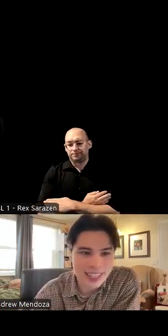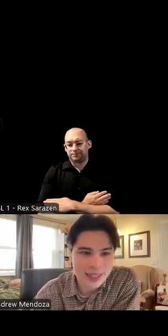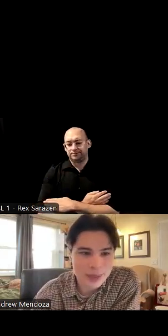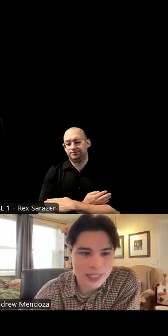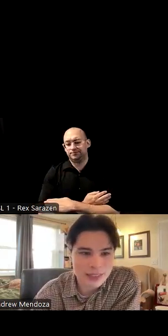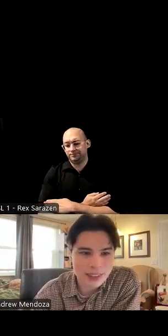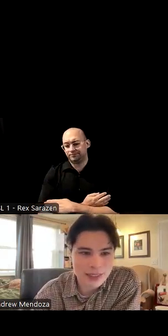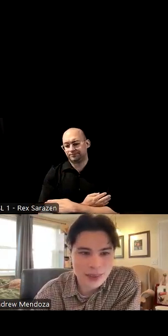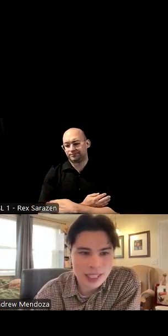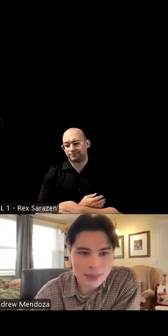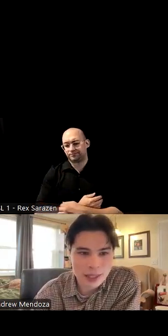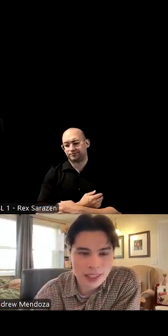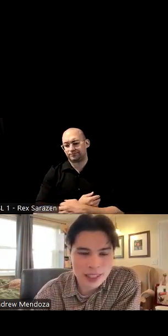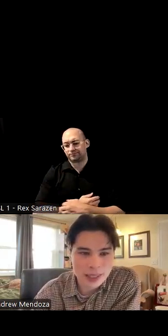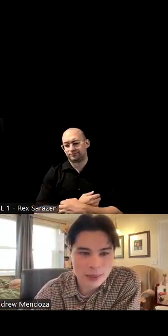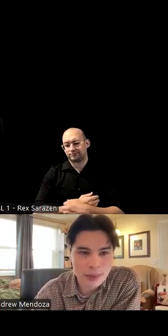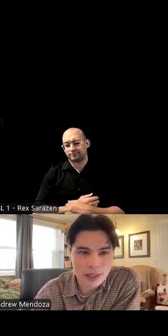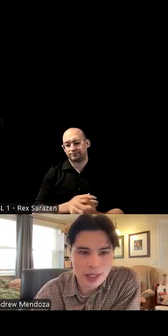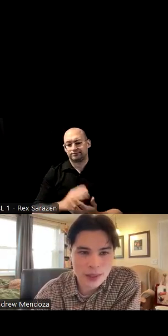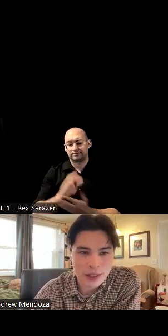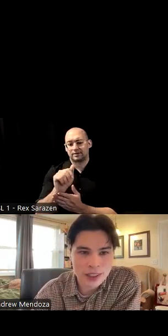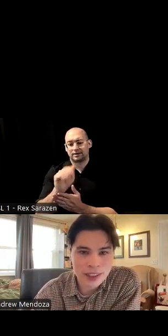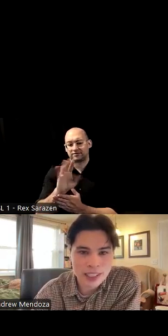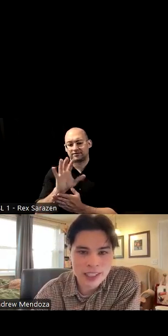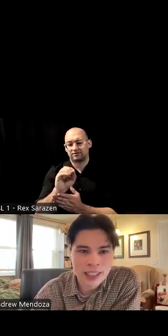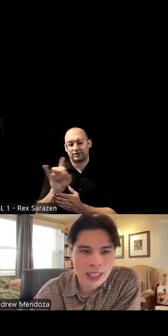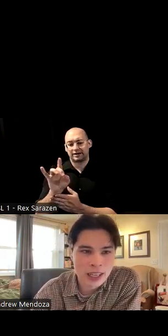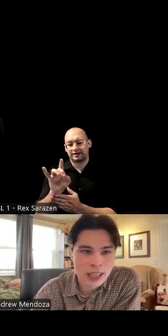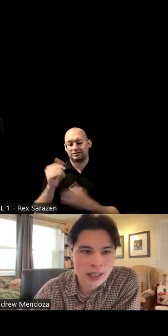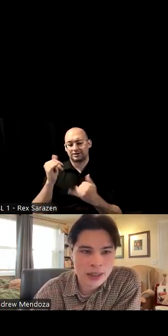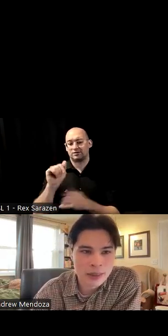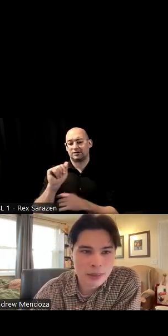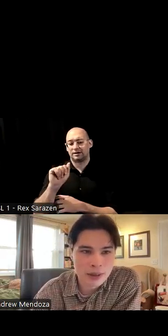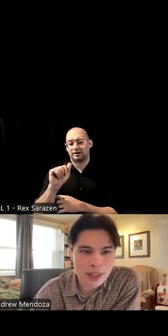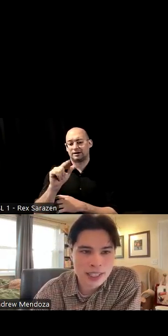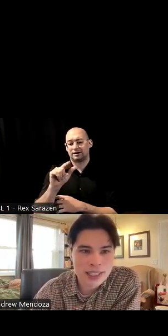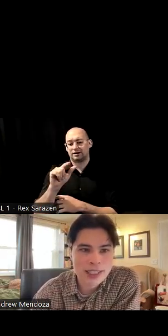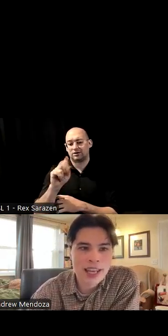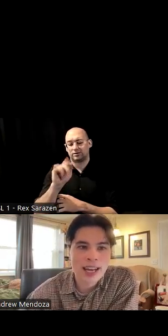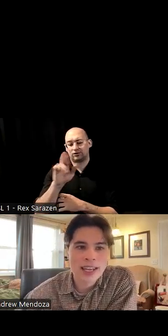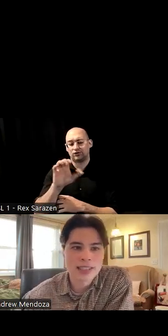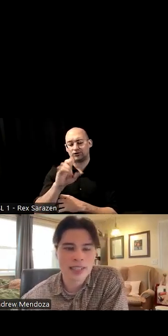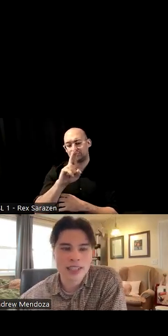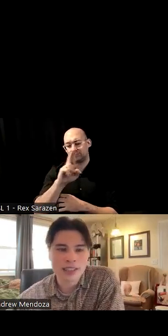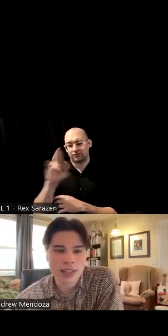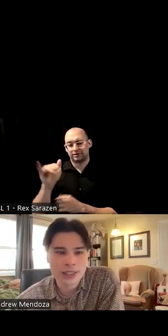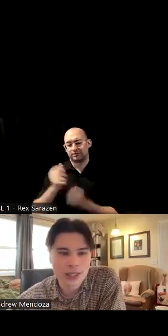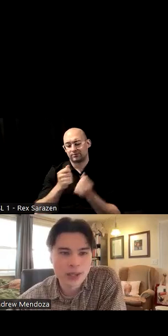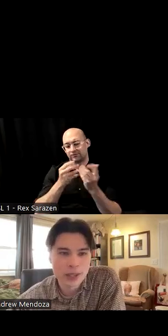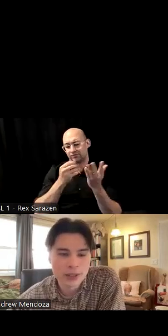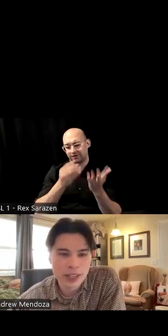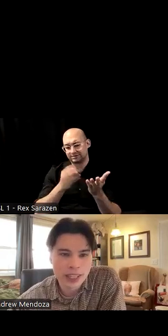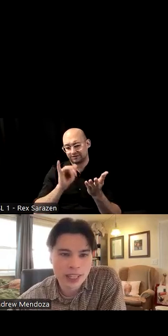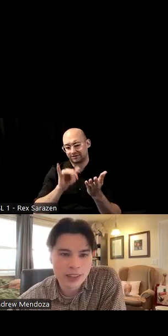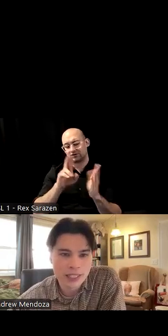Okay, so AB 508 by Assemblymember Aguiar Curry provides that a